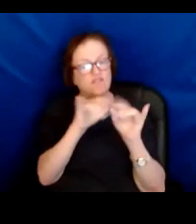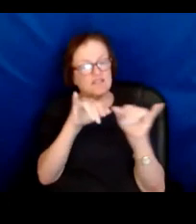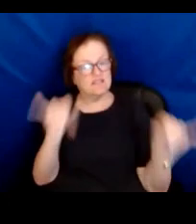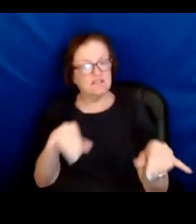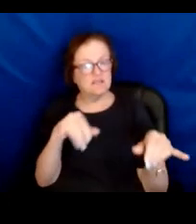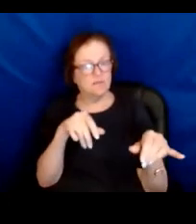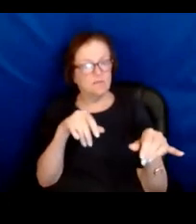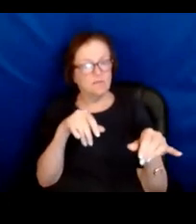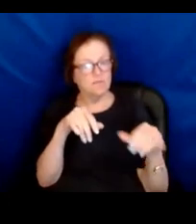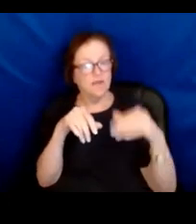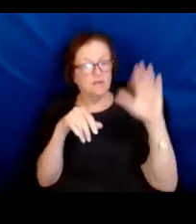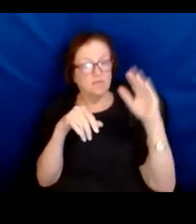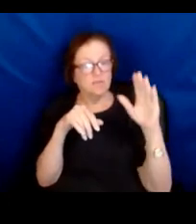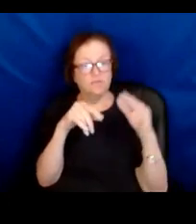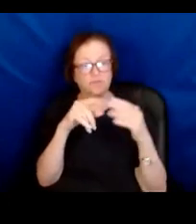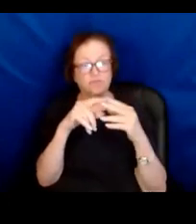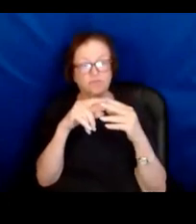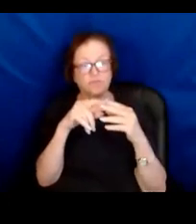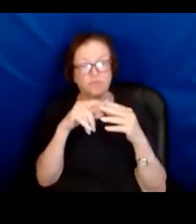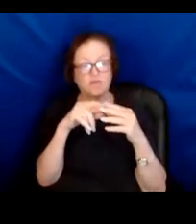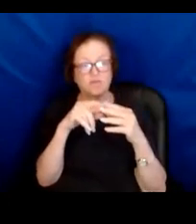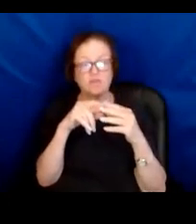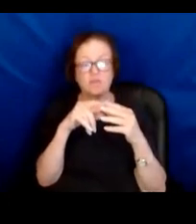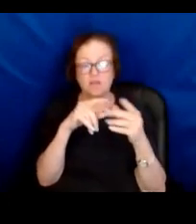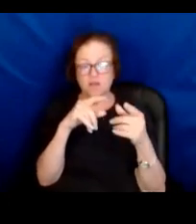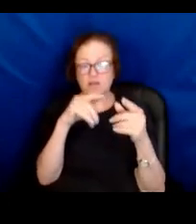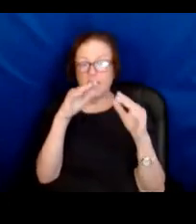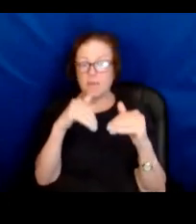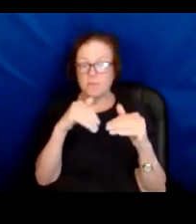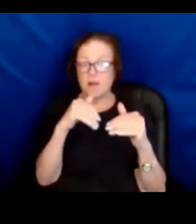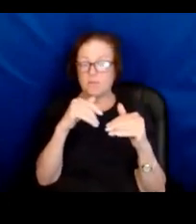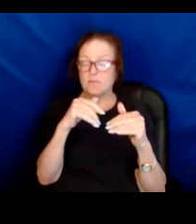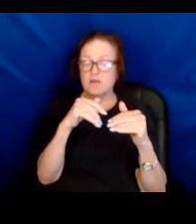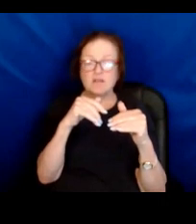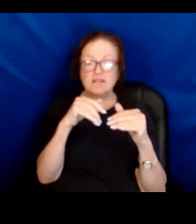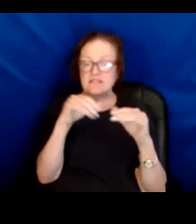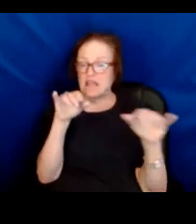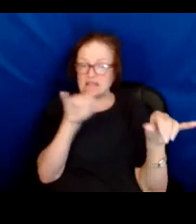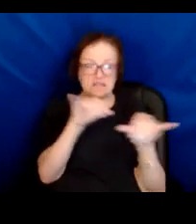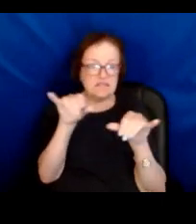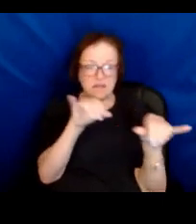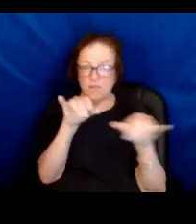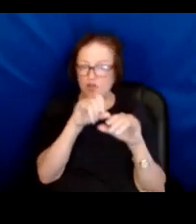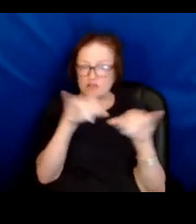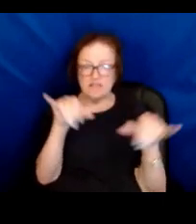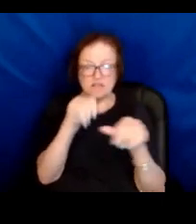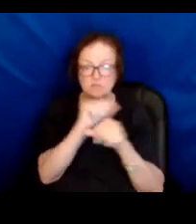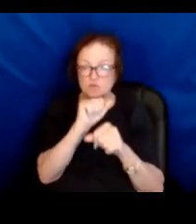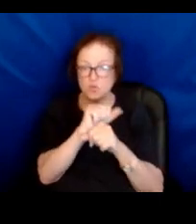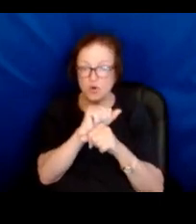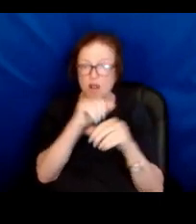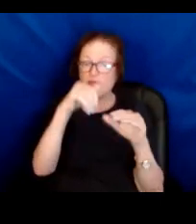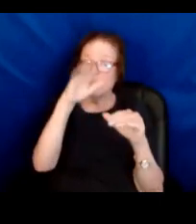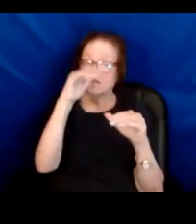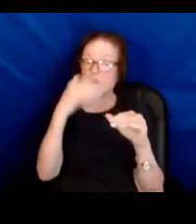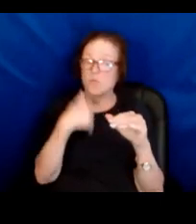bottom, I've got equivalent systems working, a model of equivalent systems working. The only difference is that on the top, we have